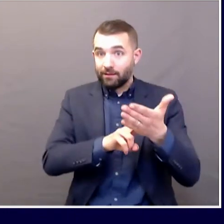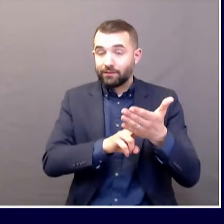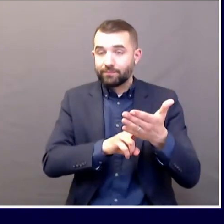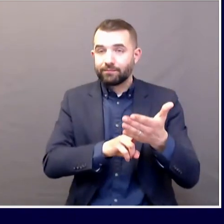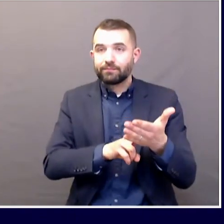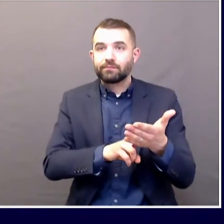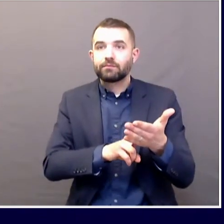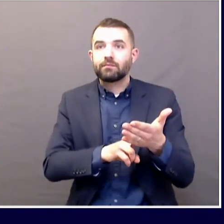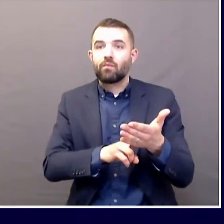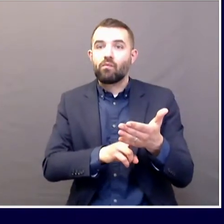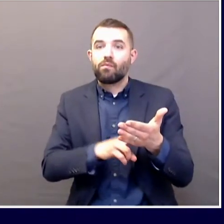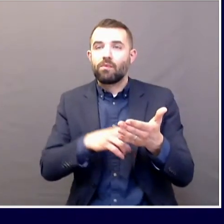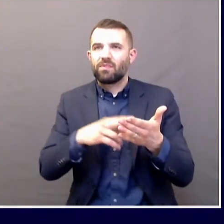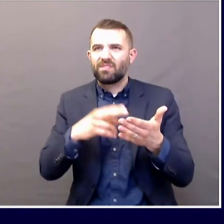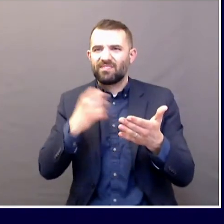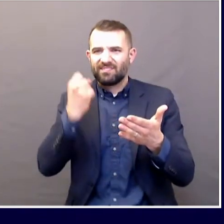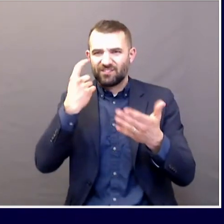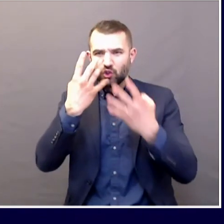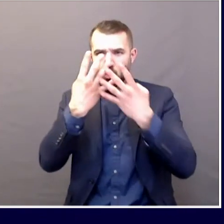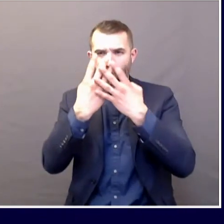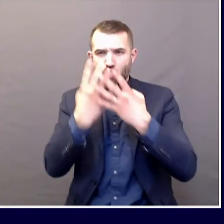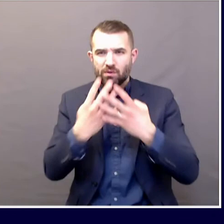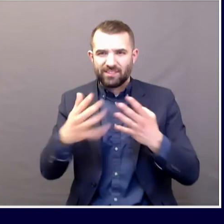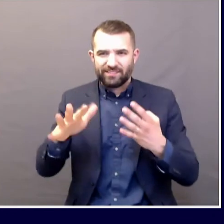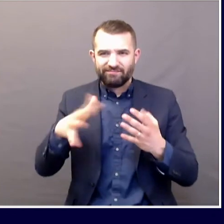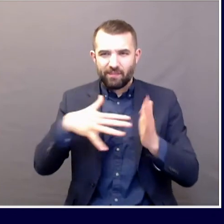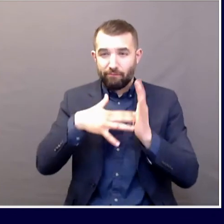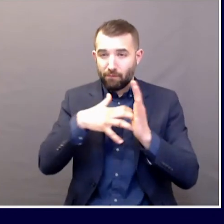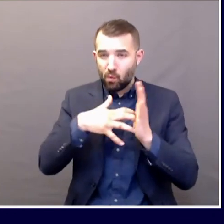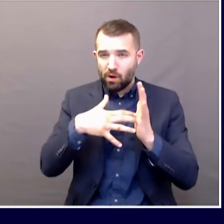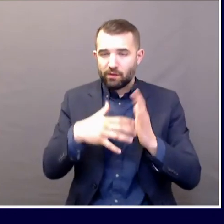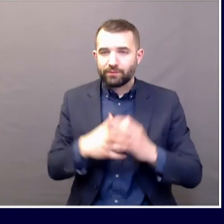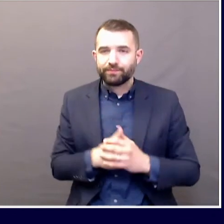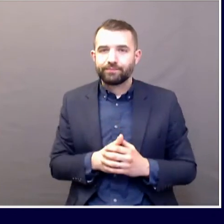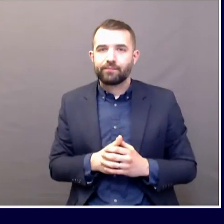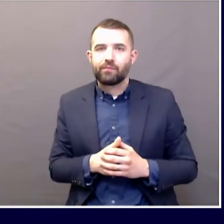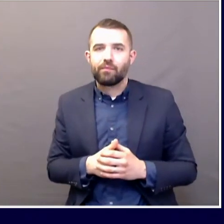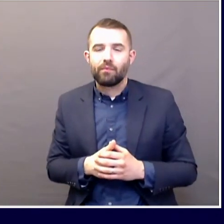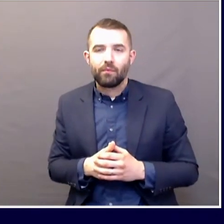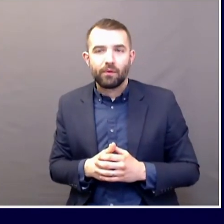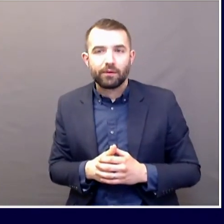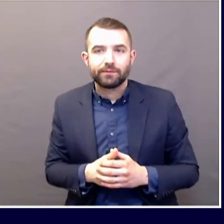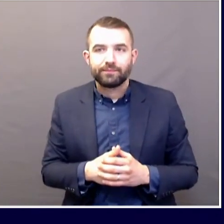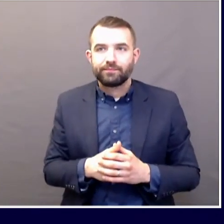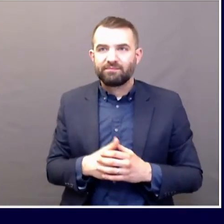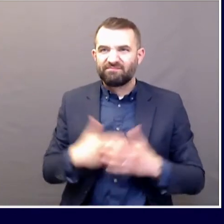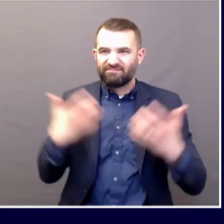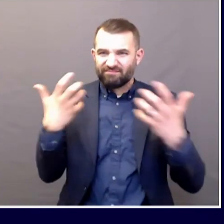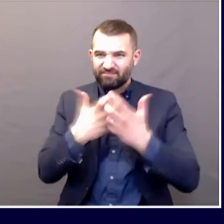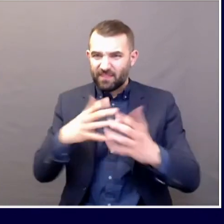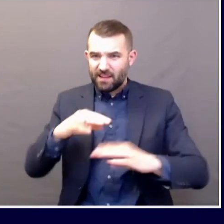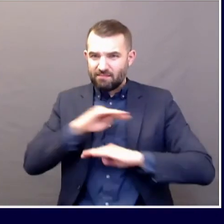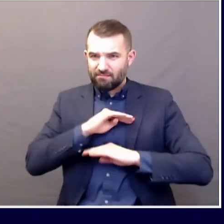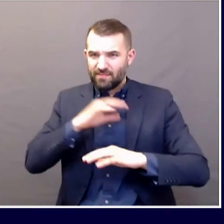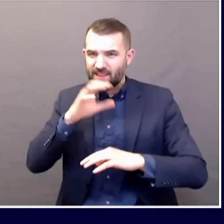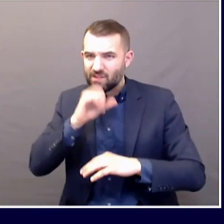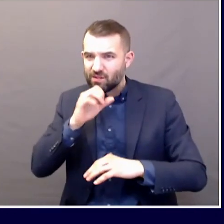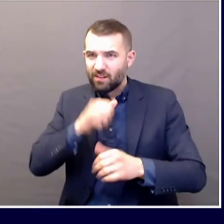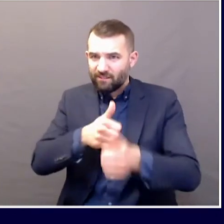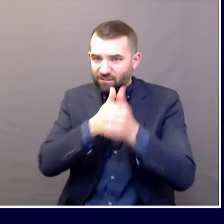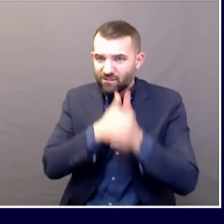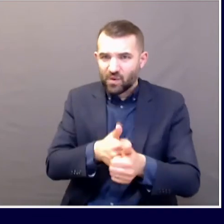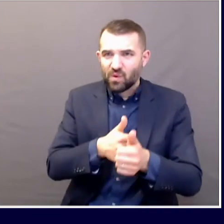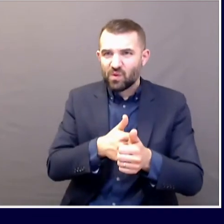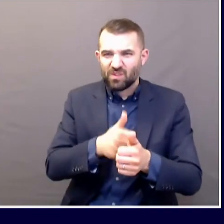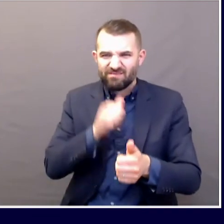vetting to make sure that they are eligible currently under Maine's phased approach. Have you had any reports of this? And is there anything the Maine